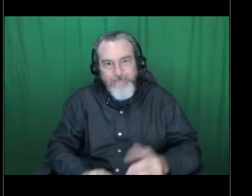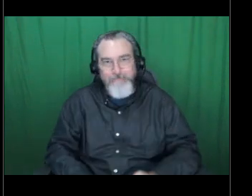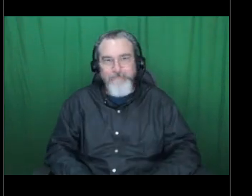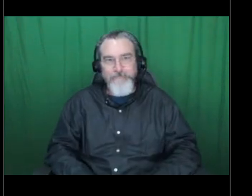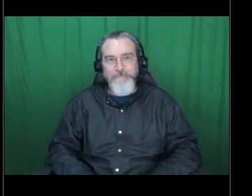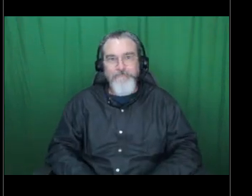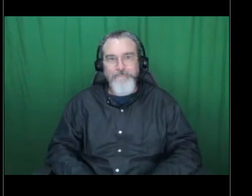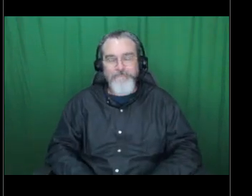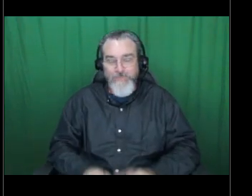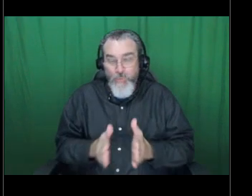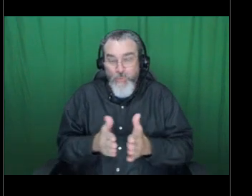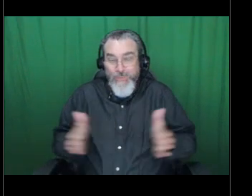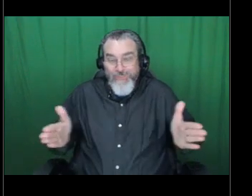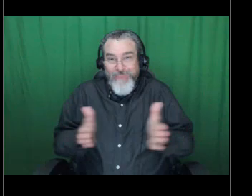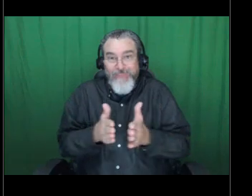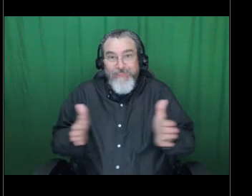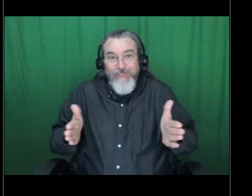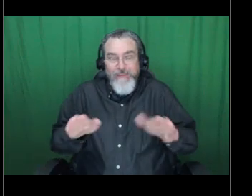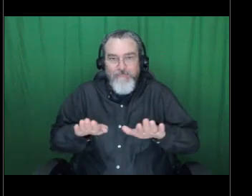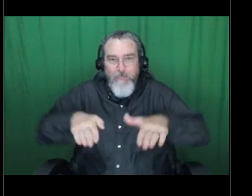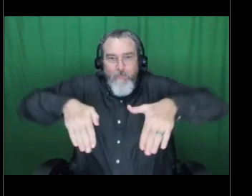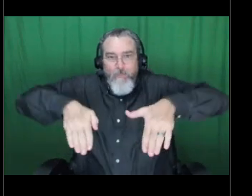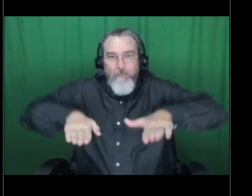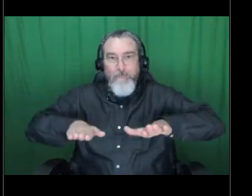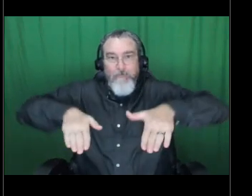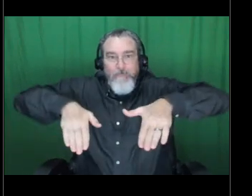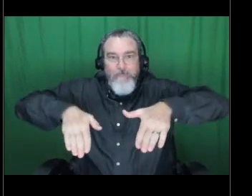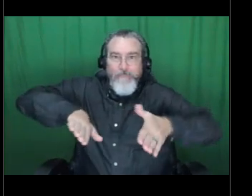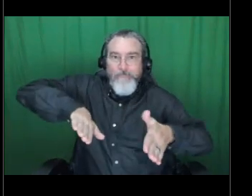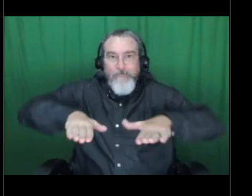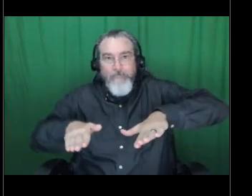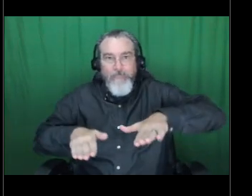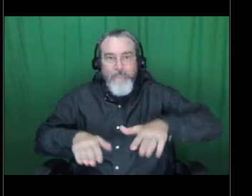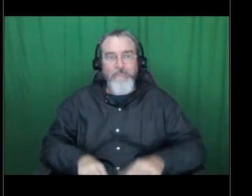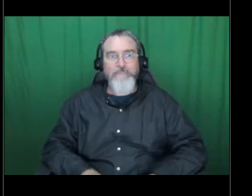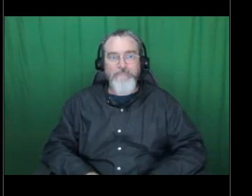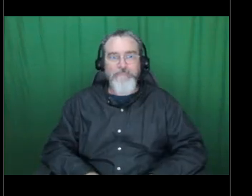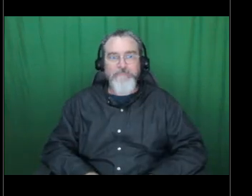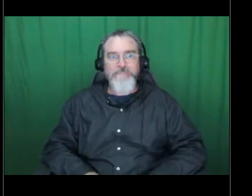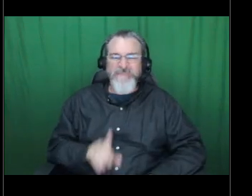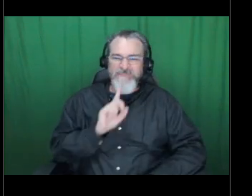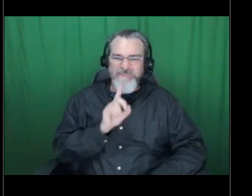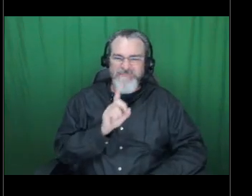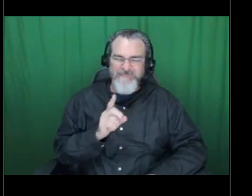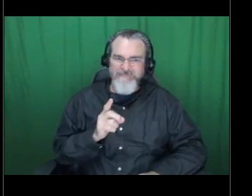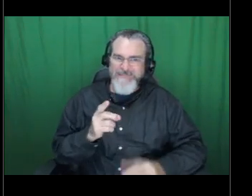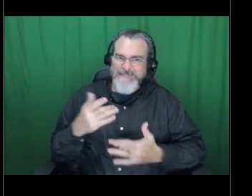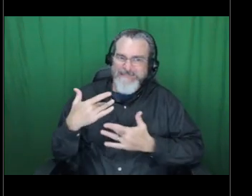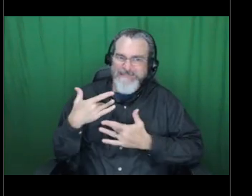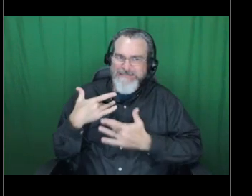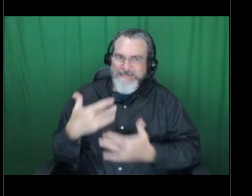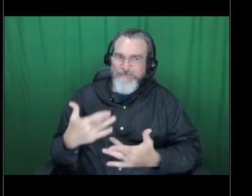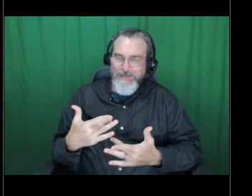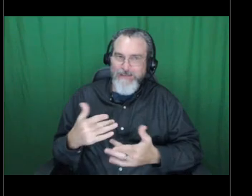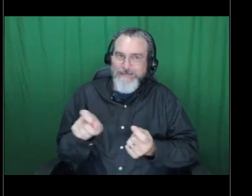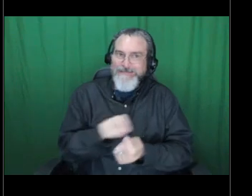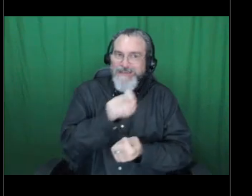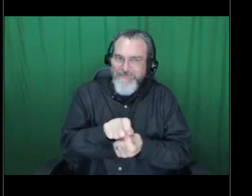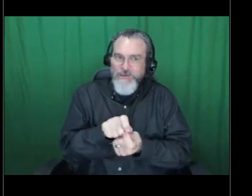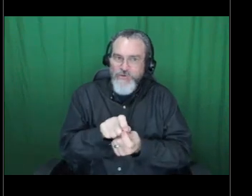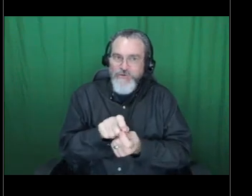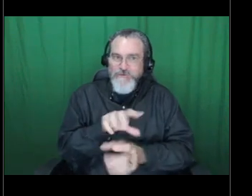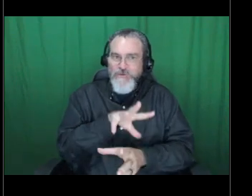Width and slopes. The general specifications for width and slope